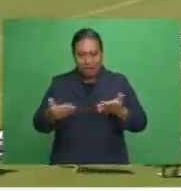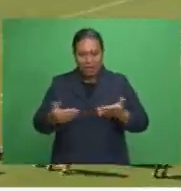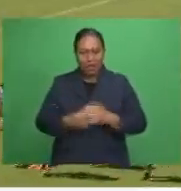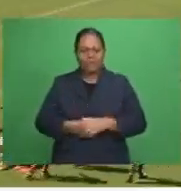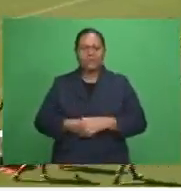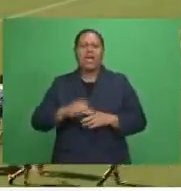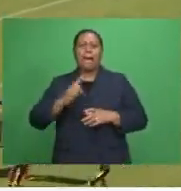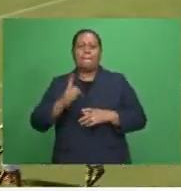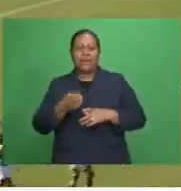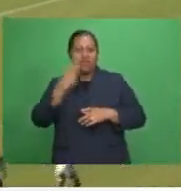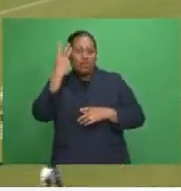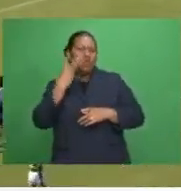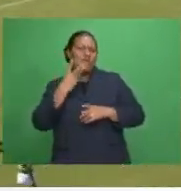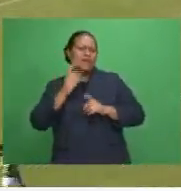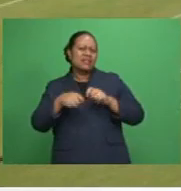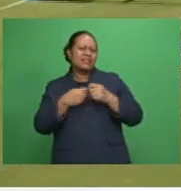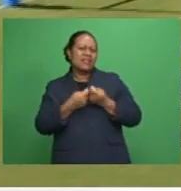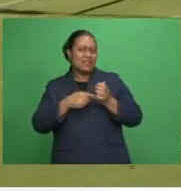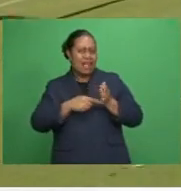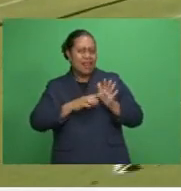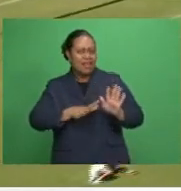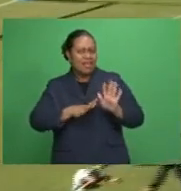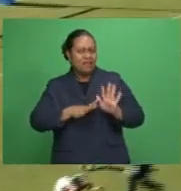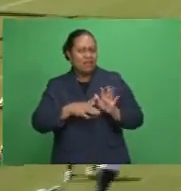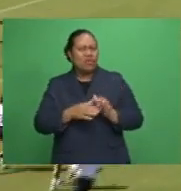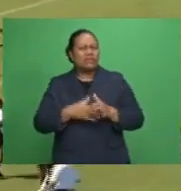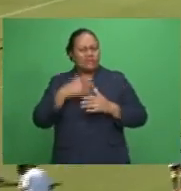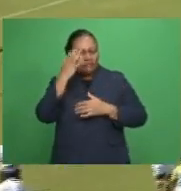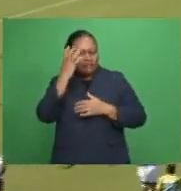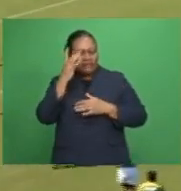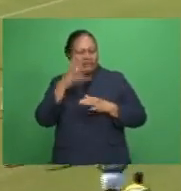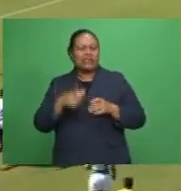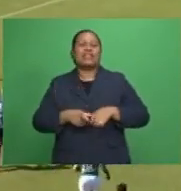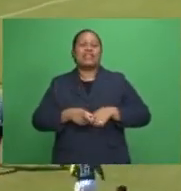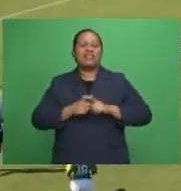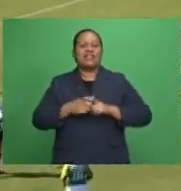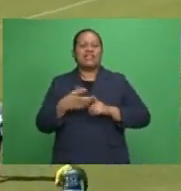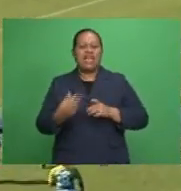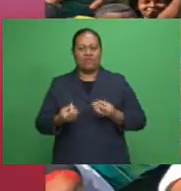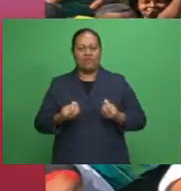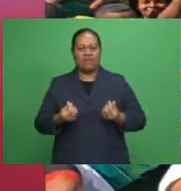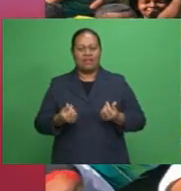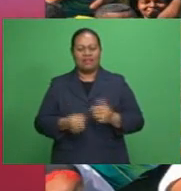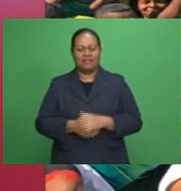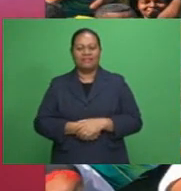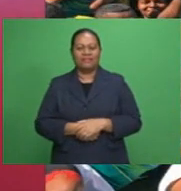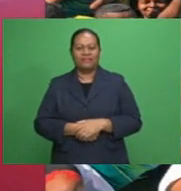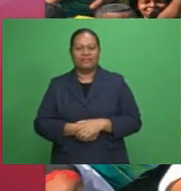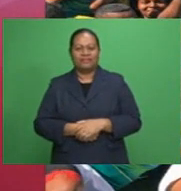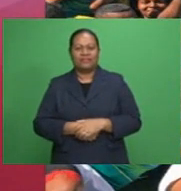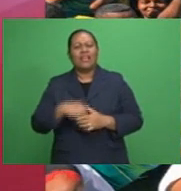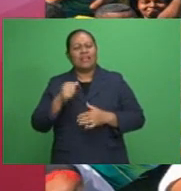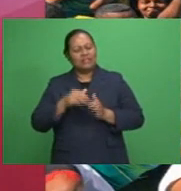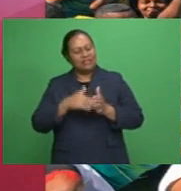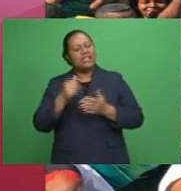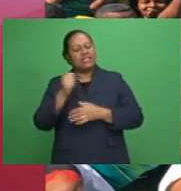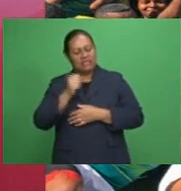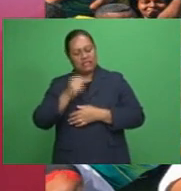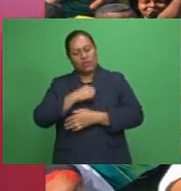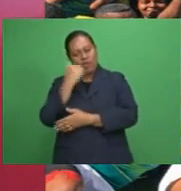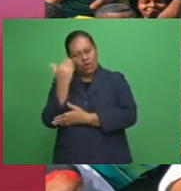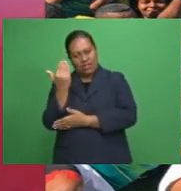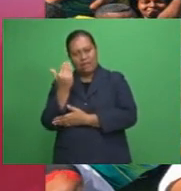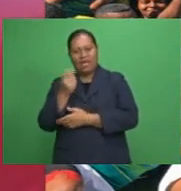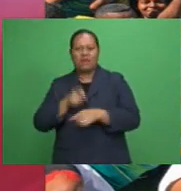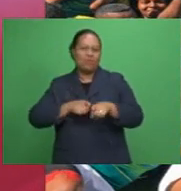defending Women's Skipper Cup champions Tailevu have been facing financial difficulty. We have been relying entirely on